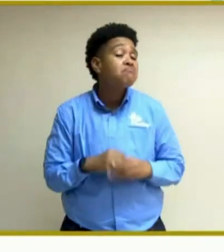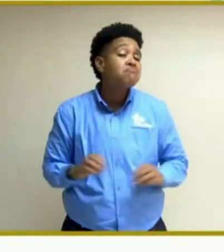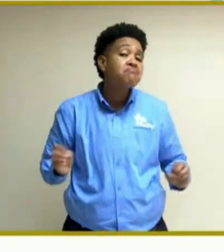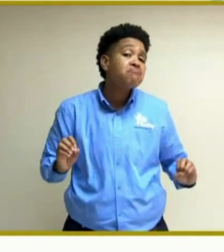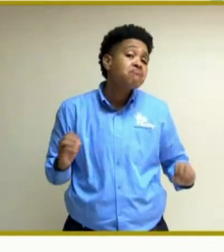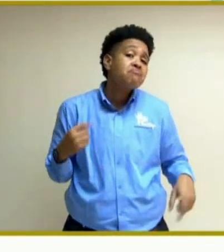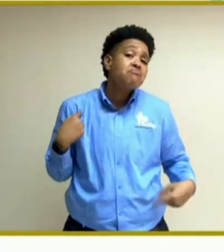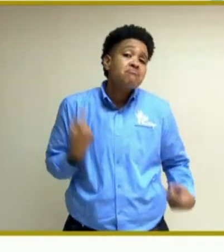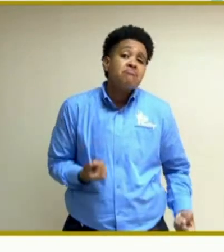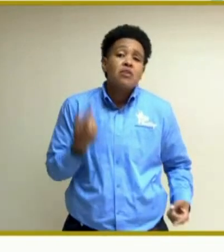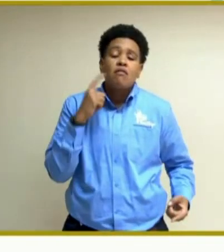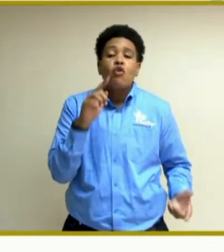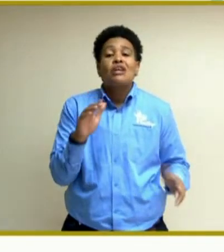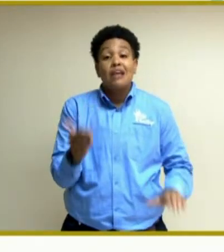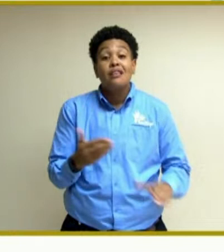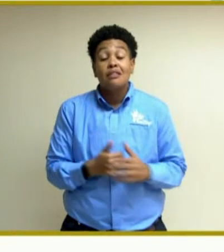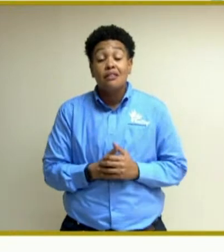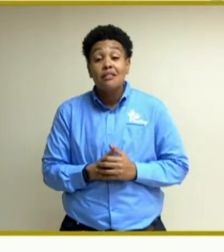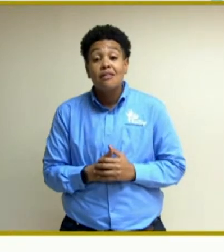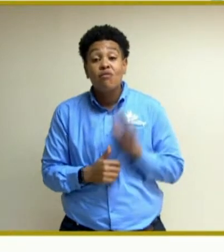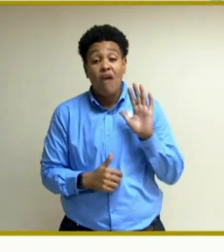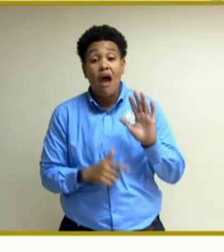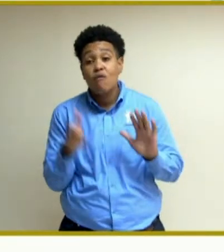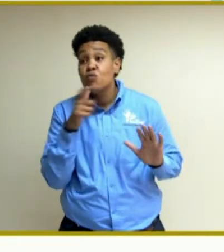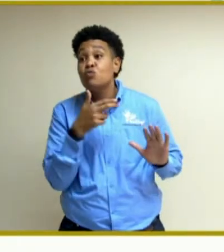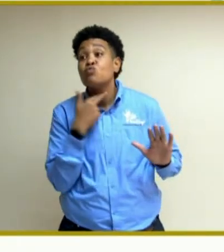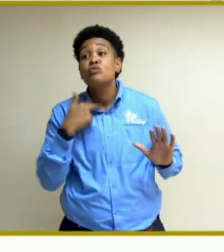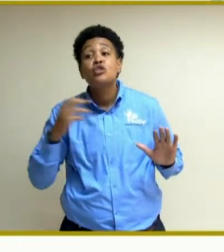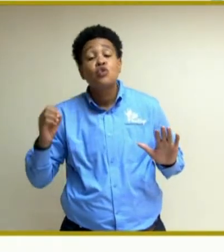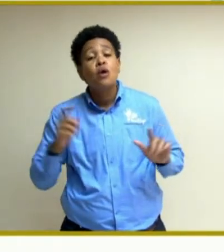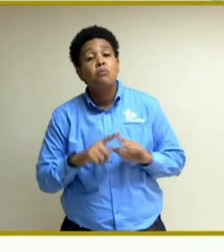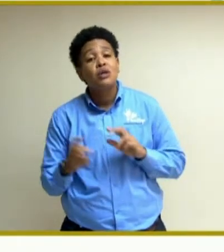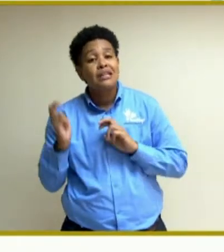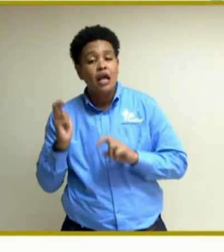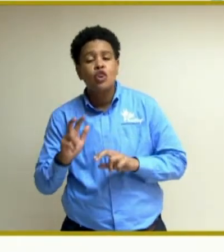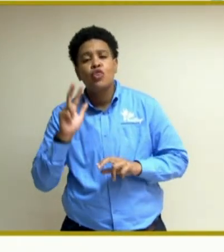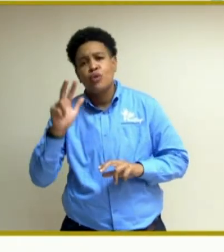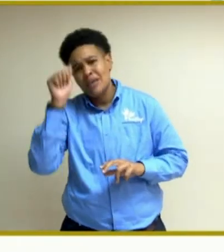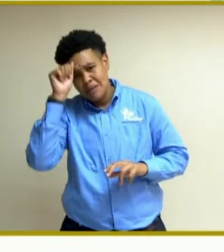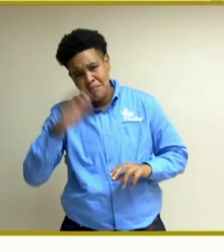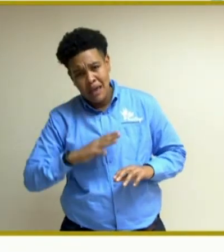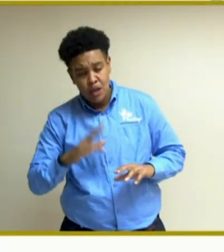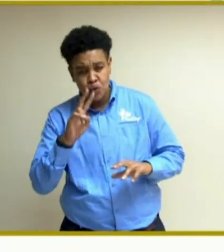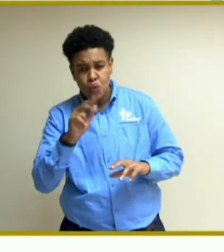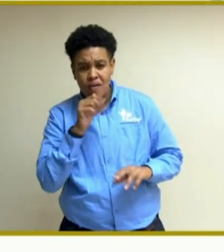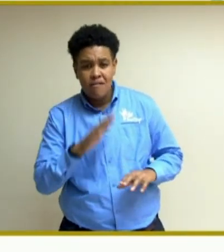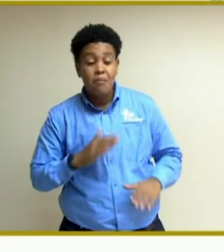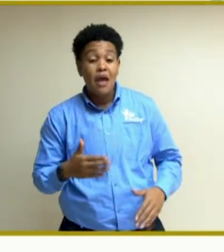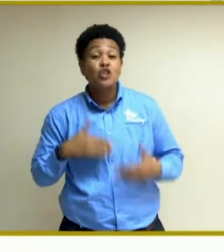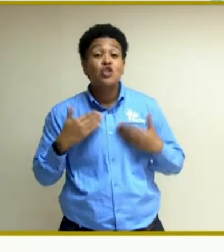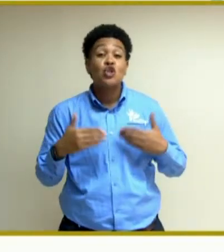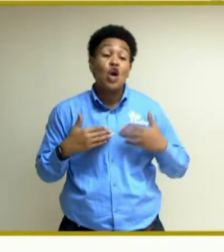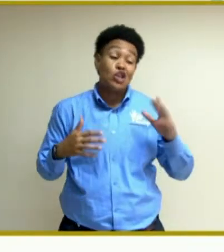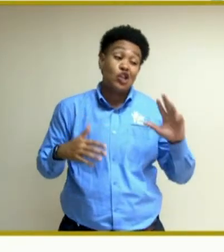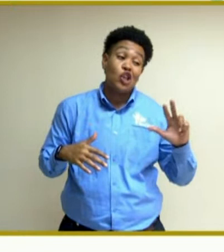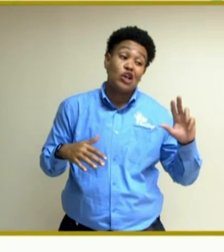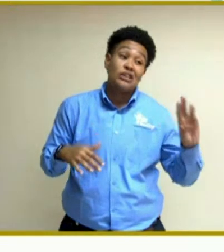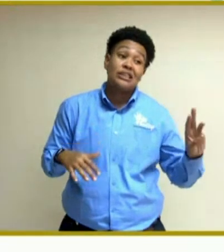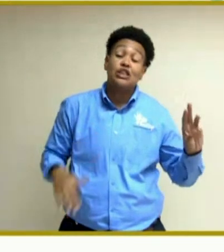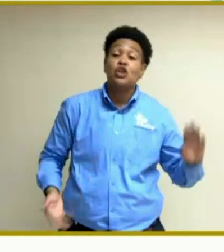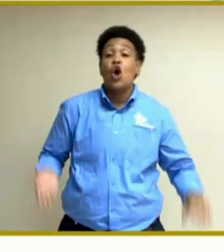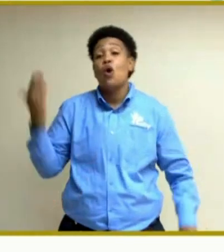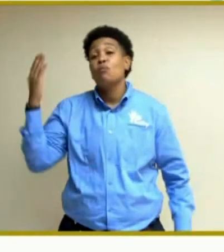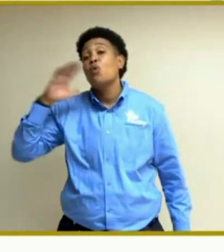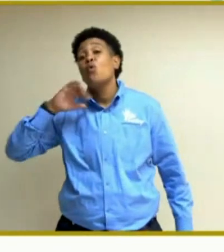for death, and 3 males, 2 females, as young as 36 and up to